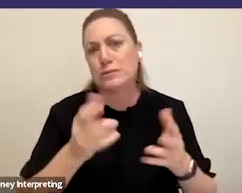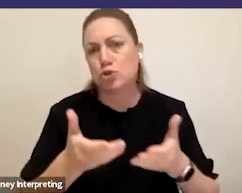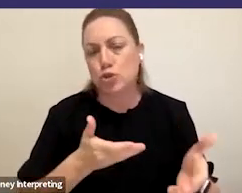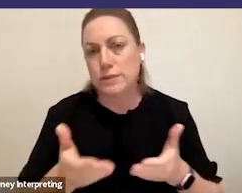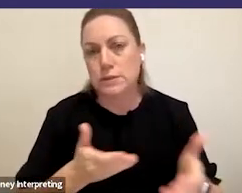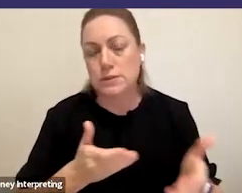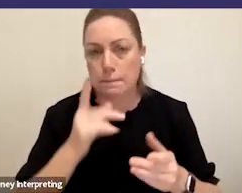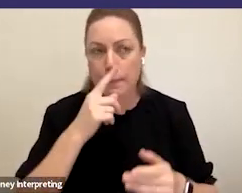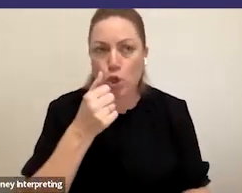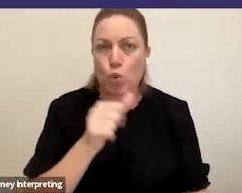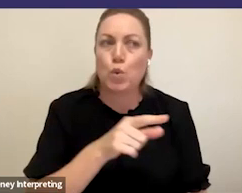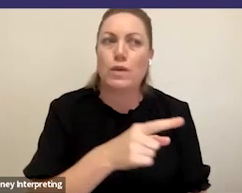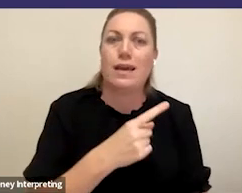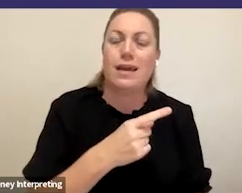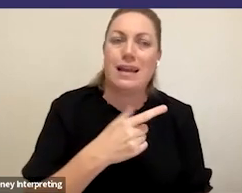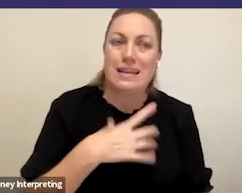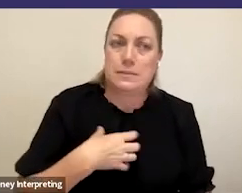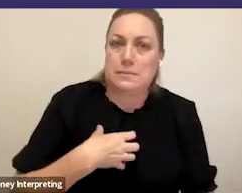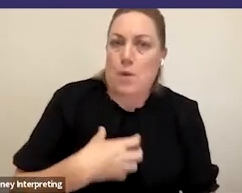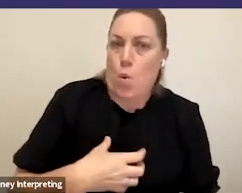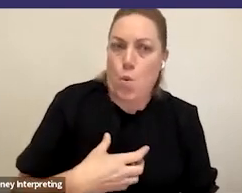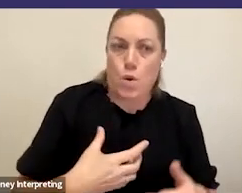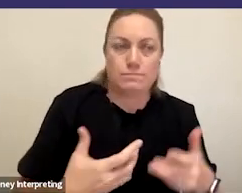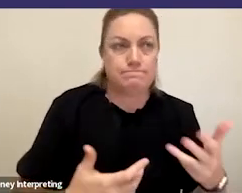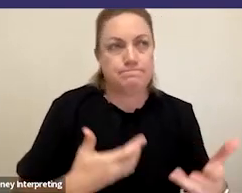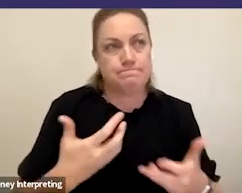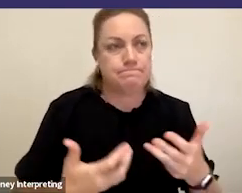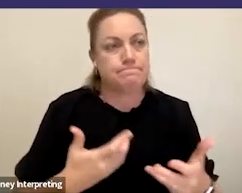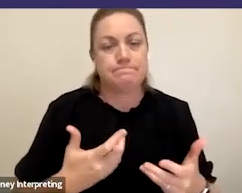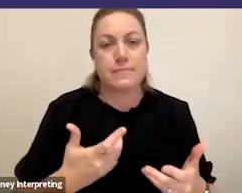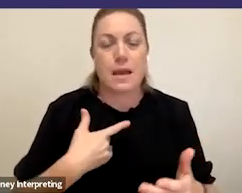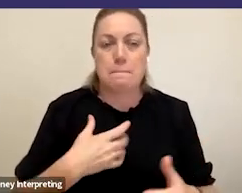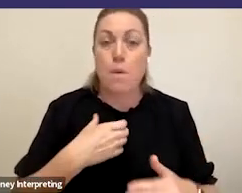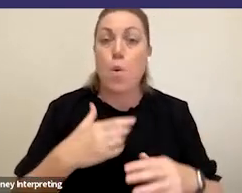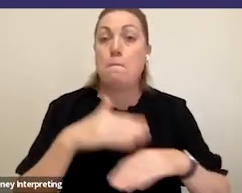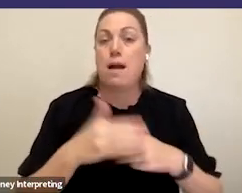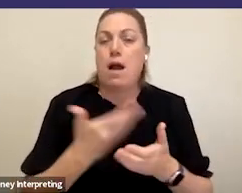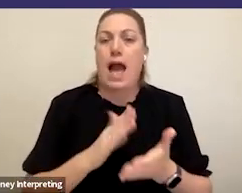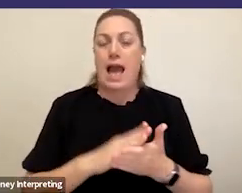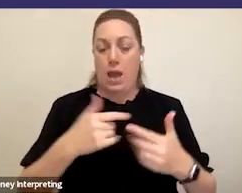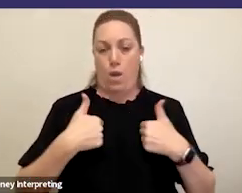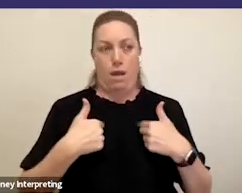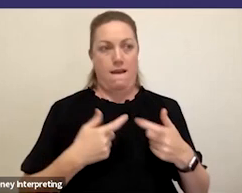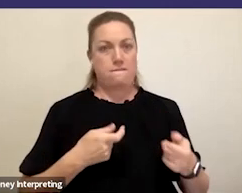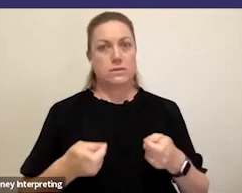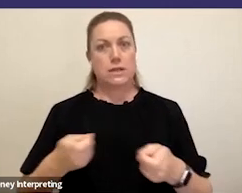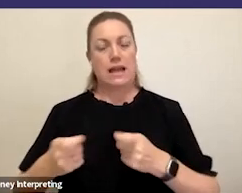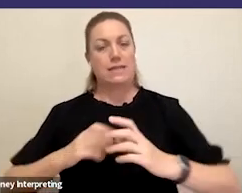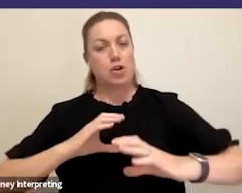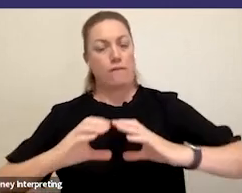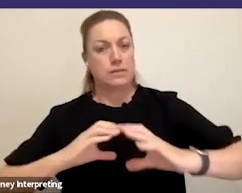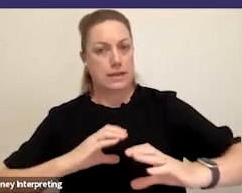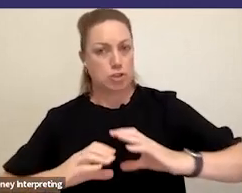it, there needed to be more. There needed to be more around how do I facilitate these